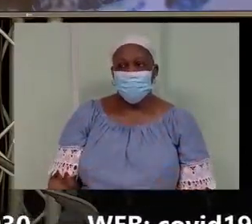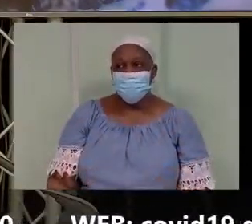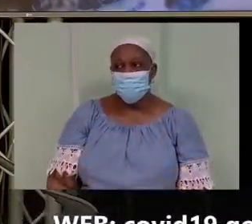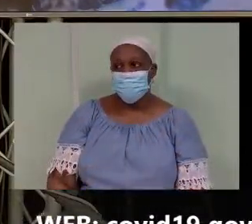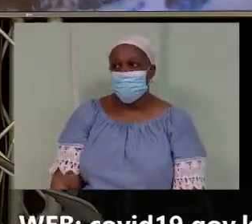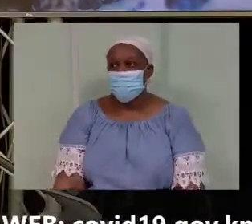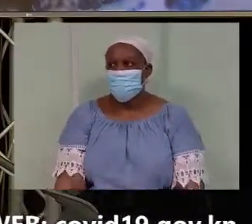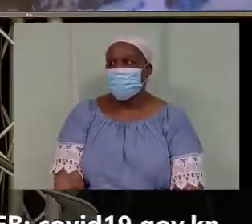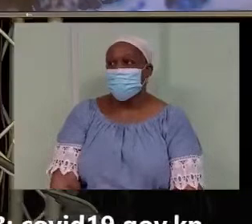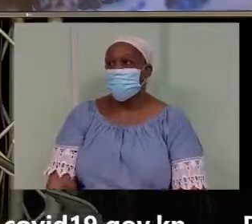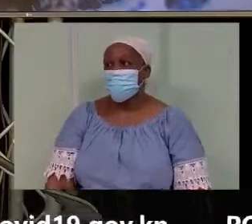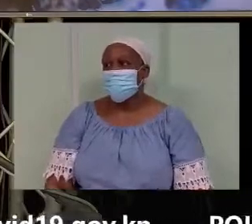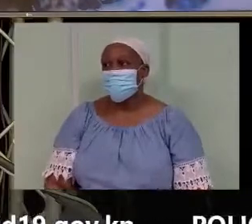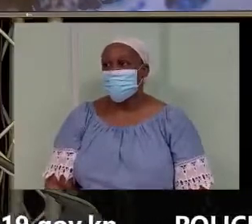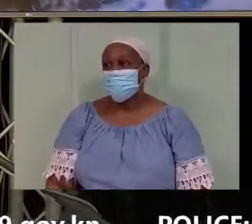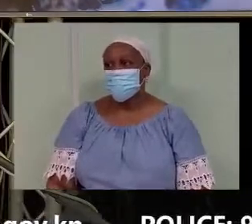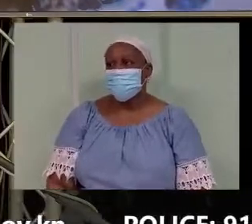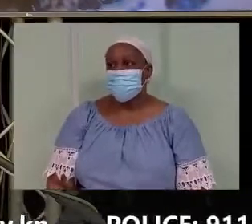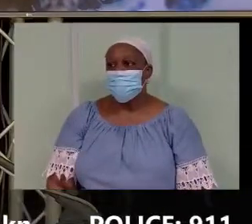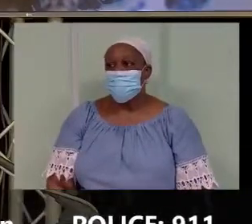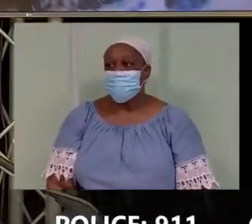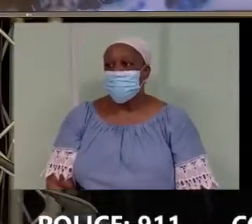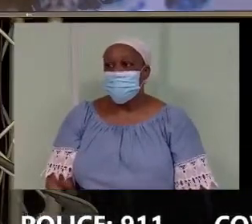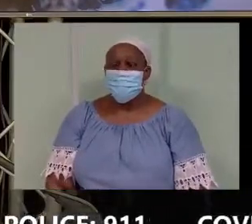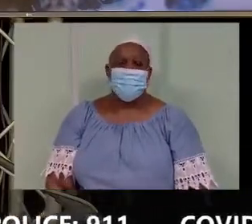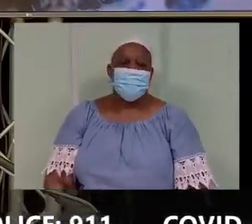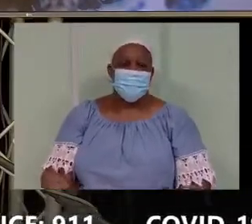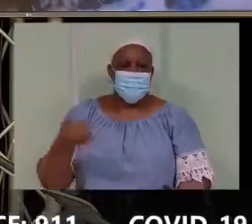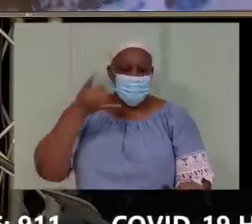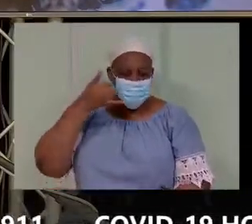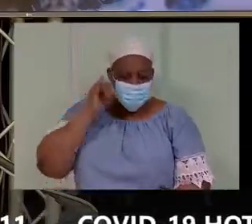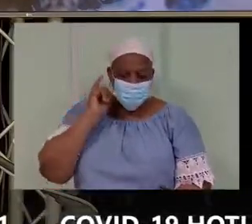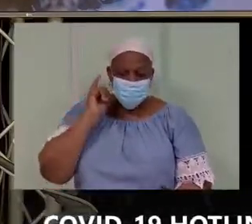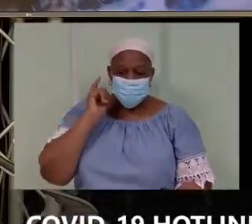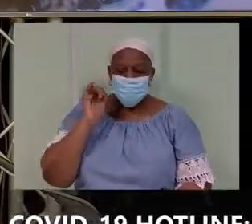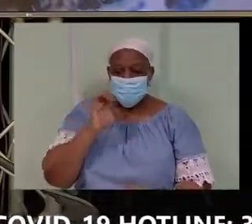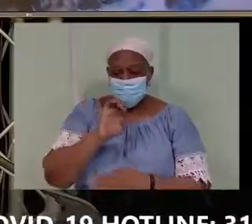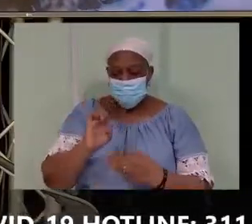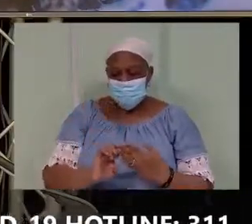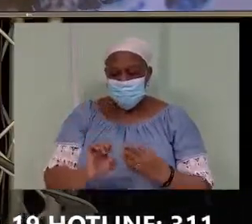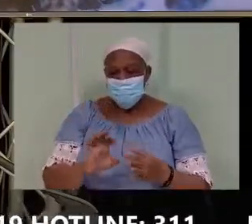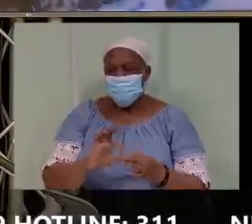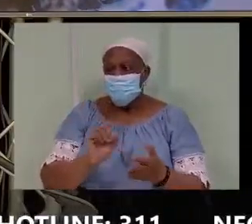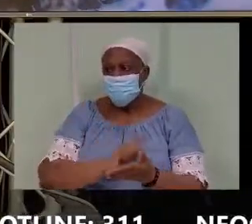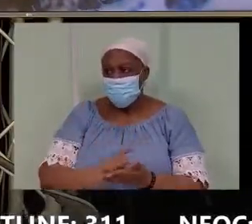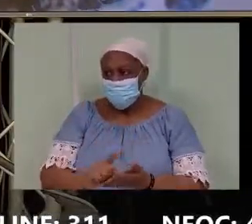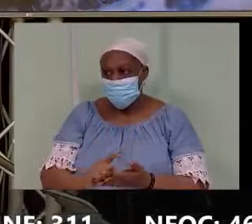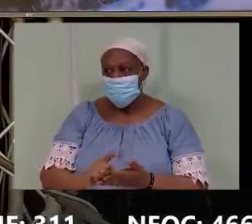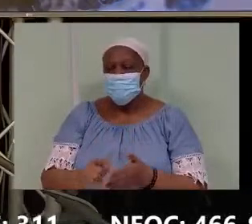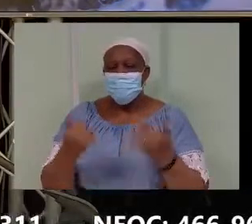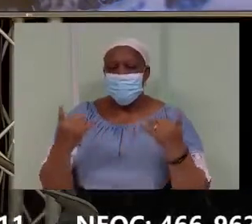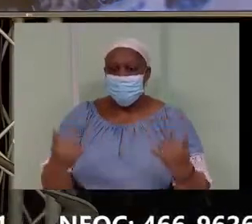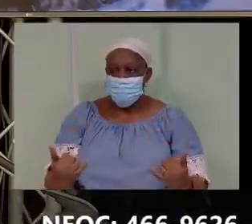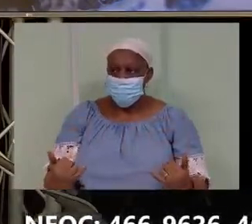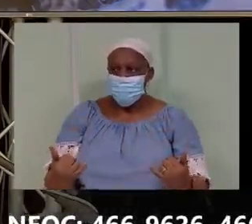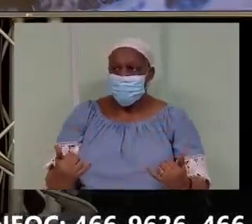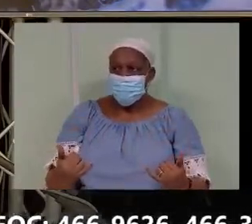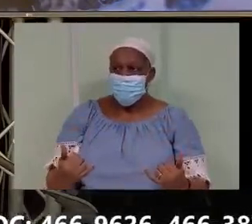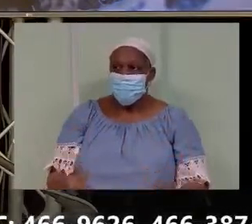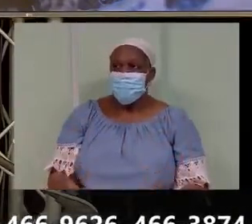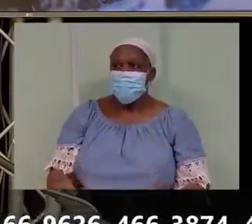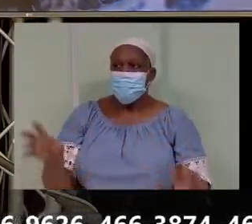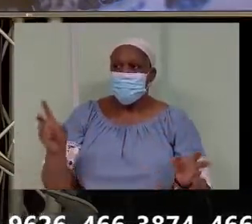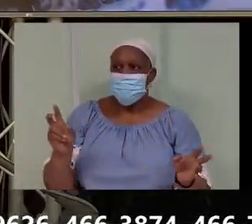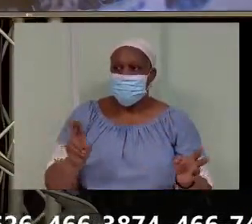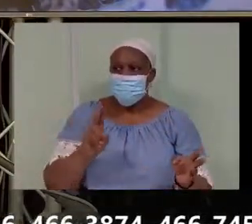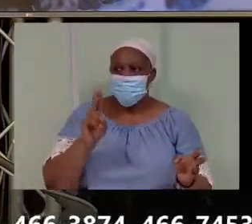new dates at the end of the work week yesterday, Friday 7th, we are currently working to schedule